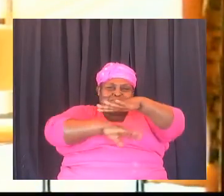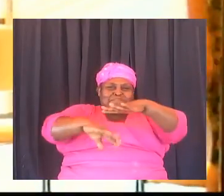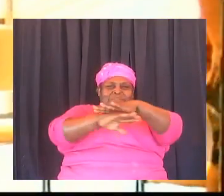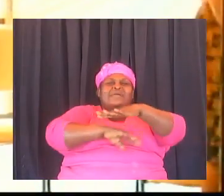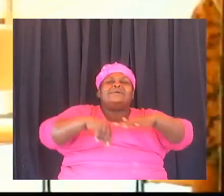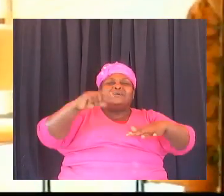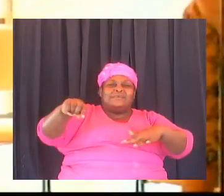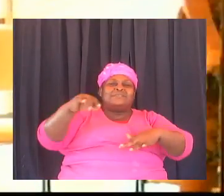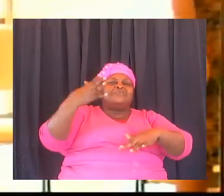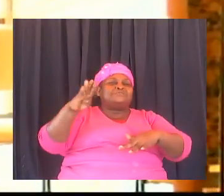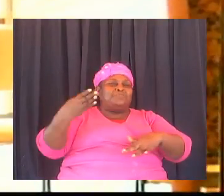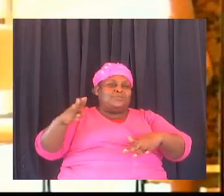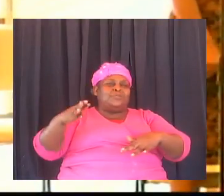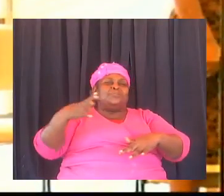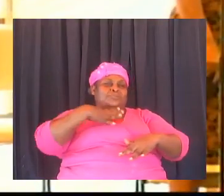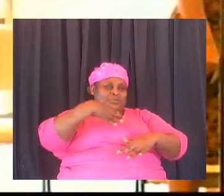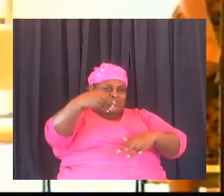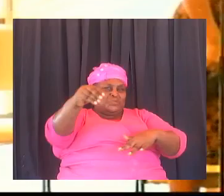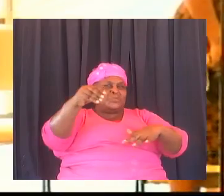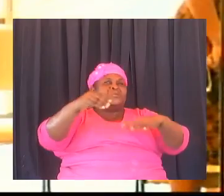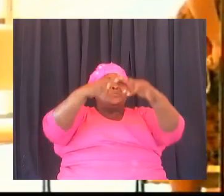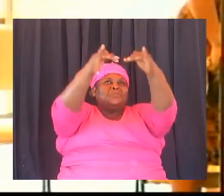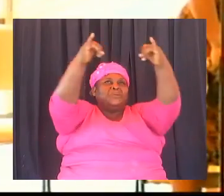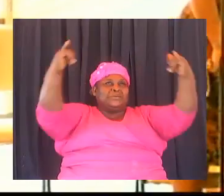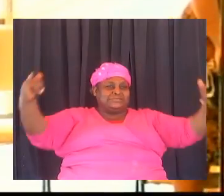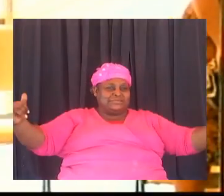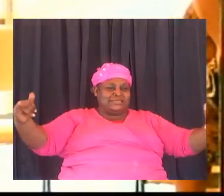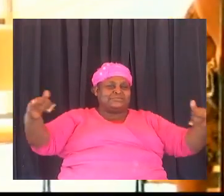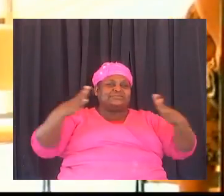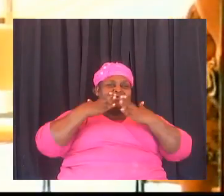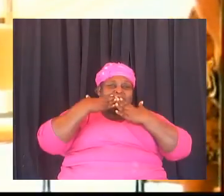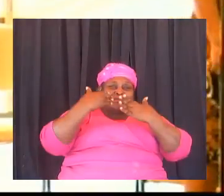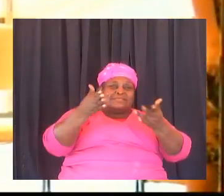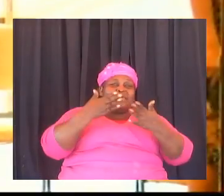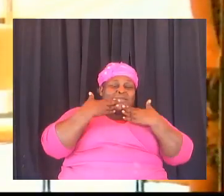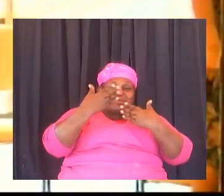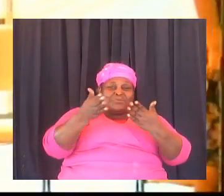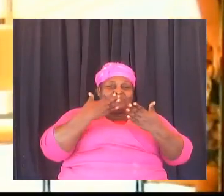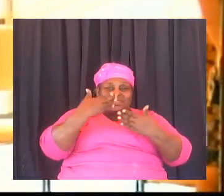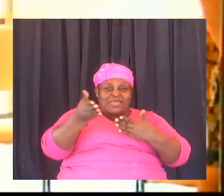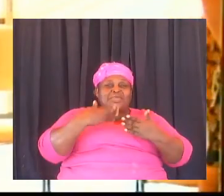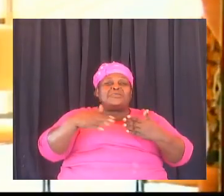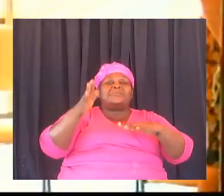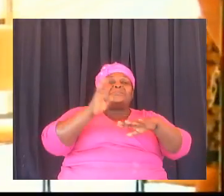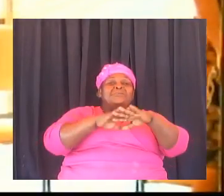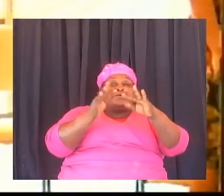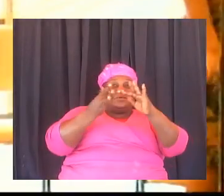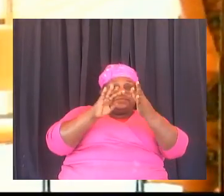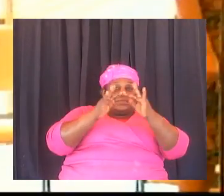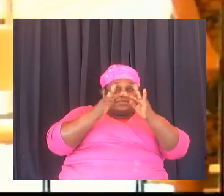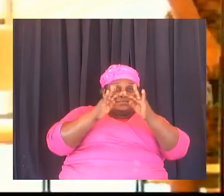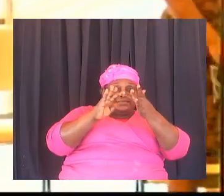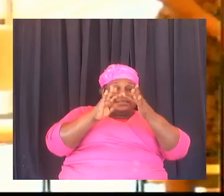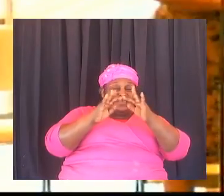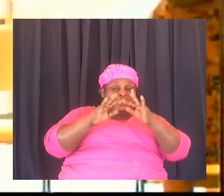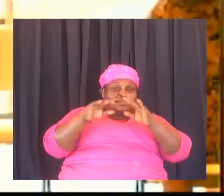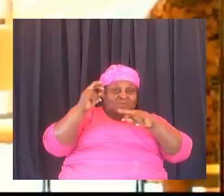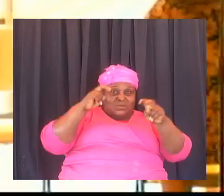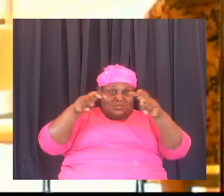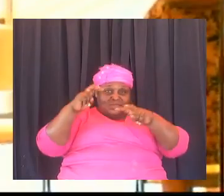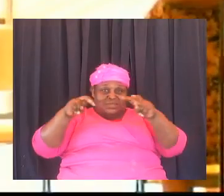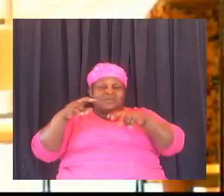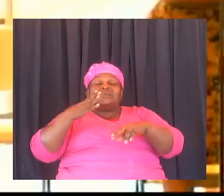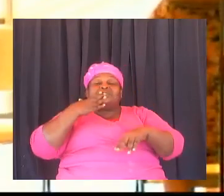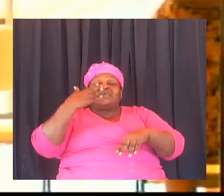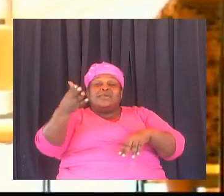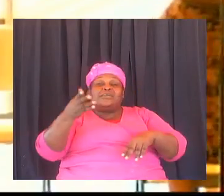tent. We just want to say thank you, those on the internet watching. We thank you for tuning